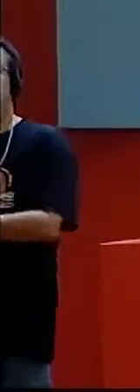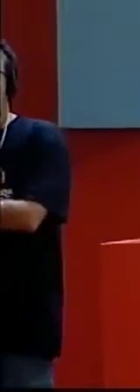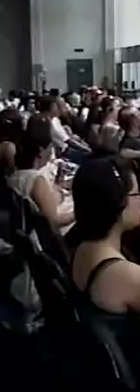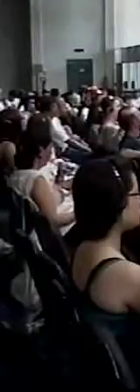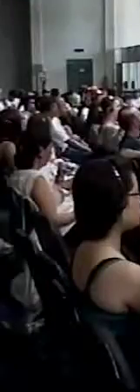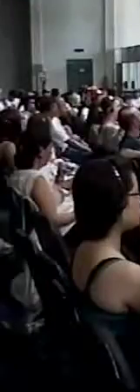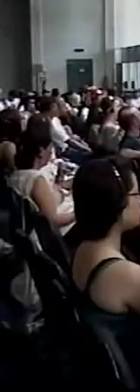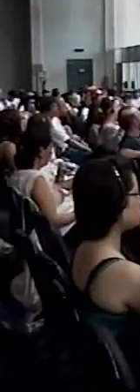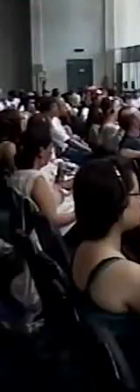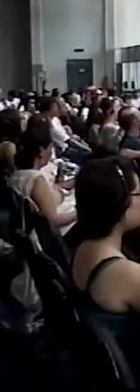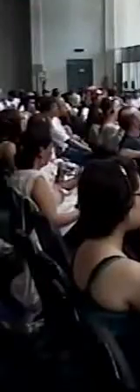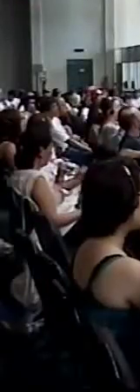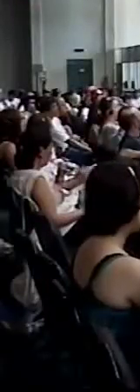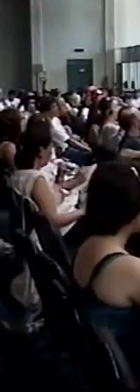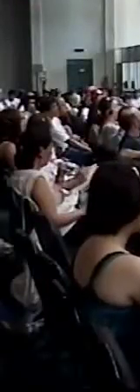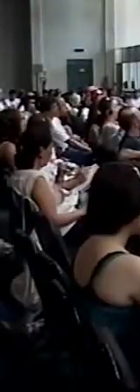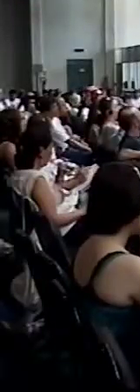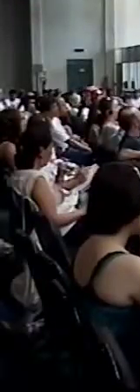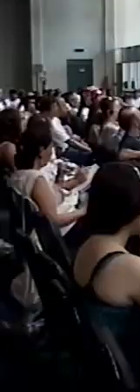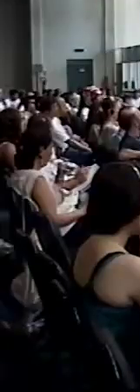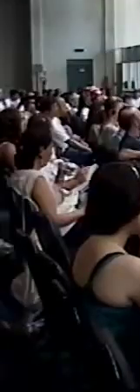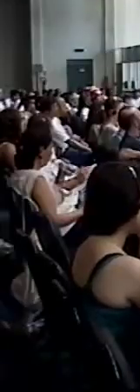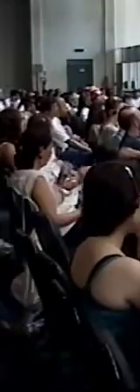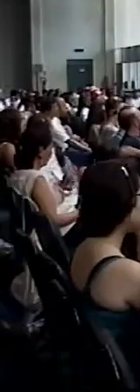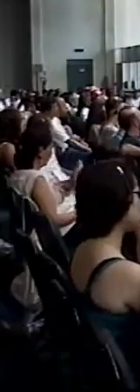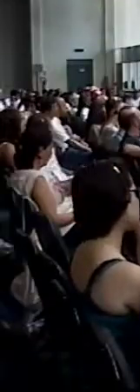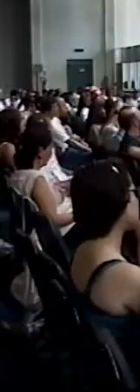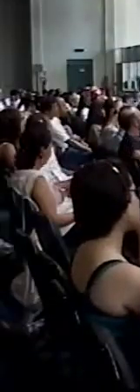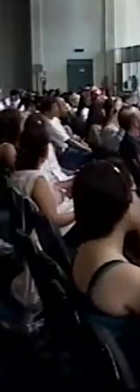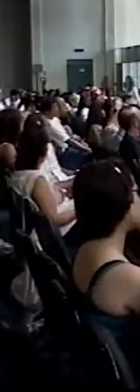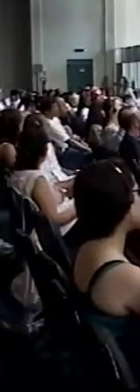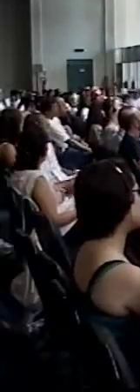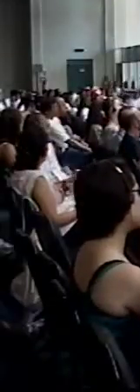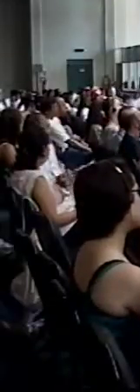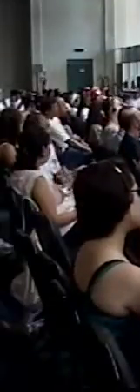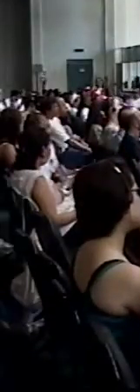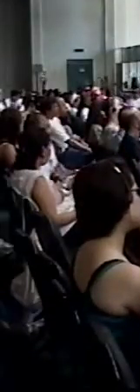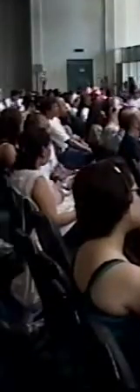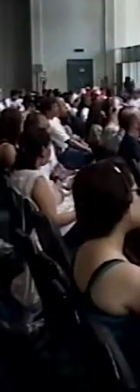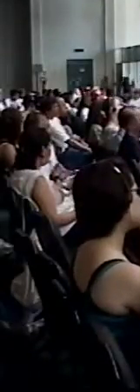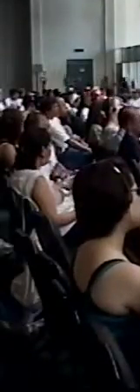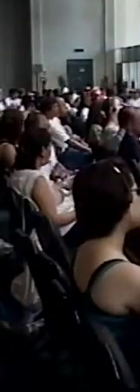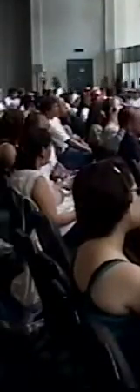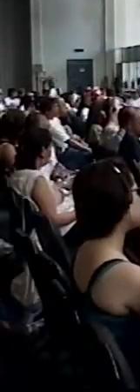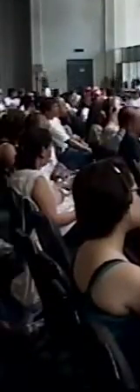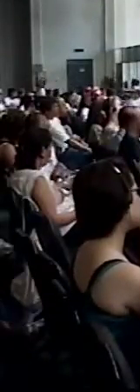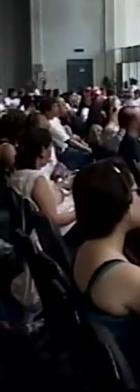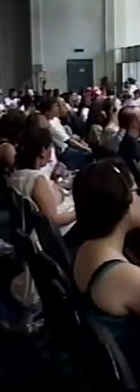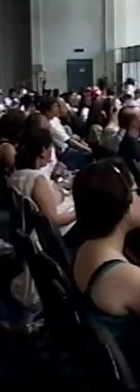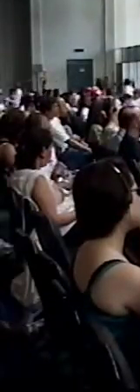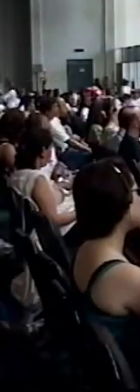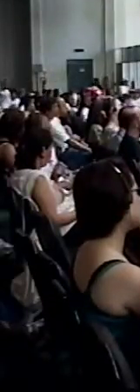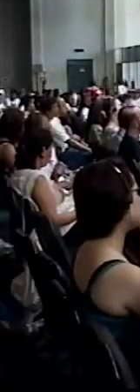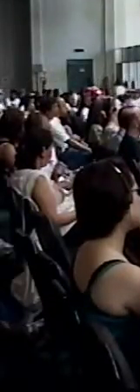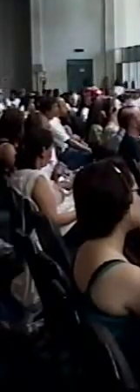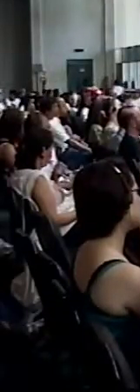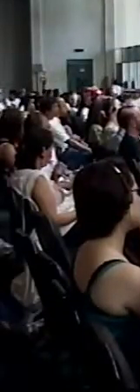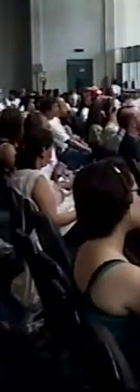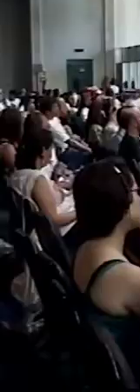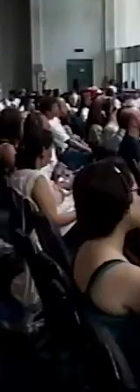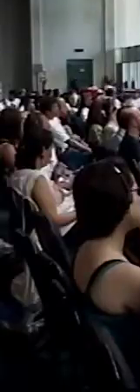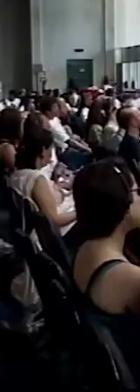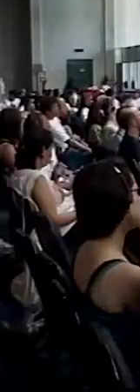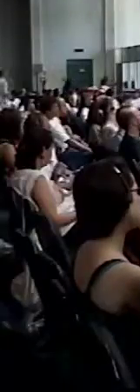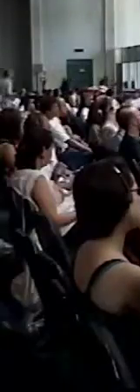no sector of society that is excluded or not somehow affected by what we do